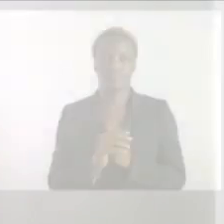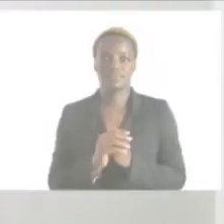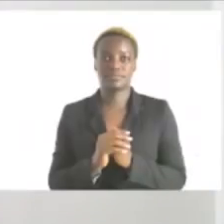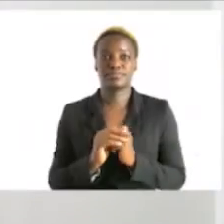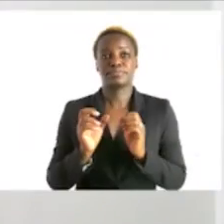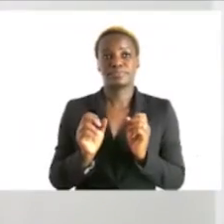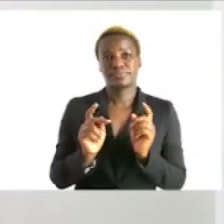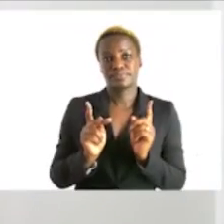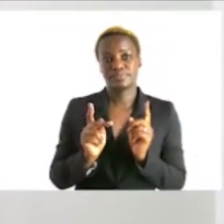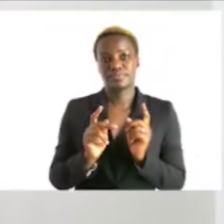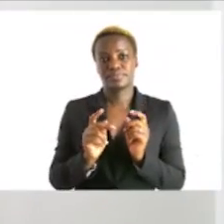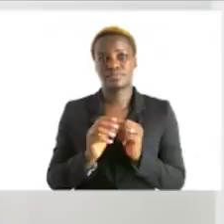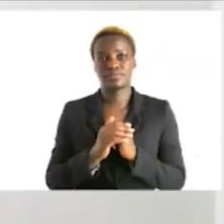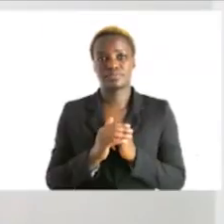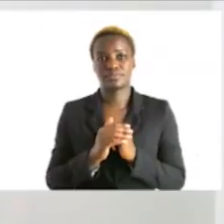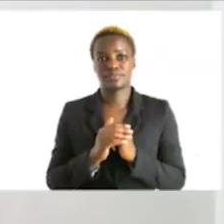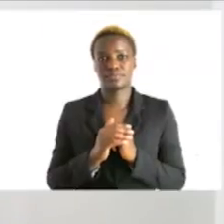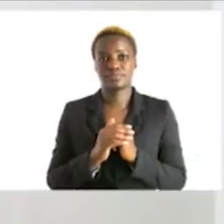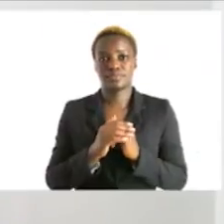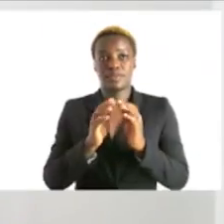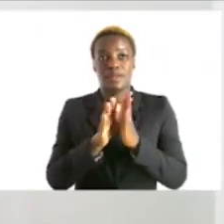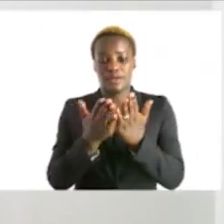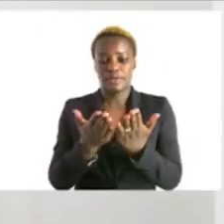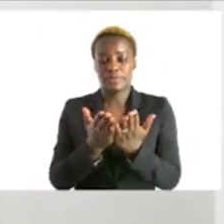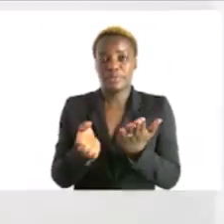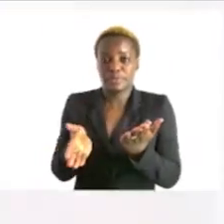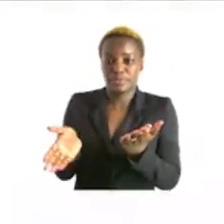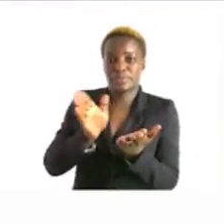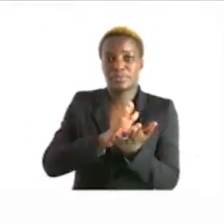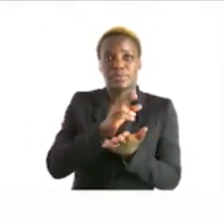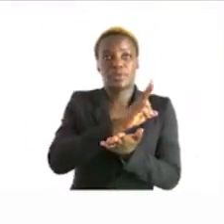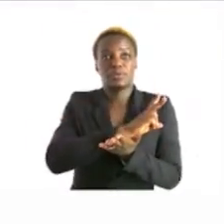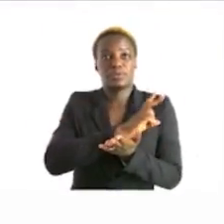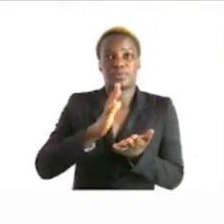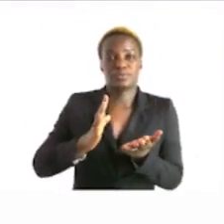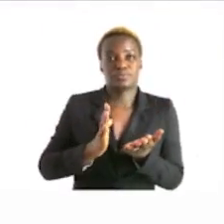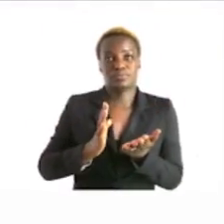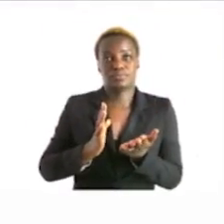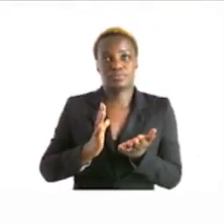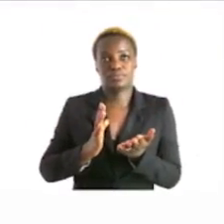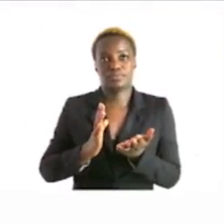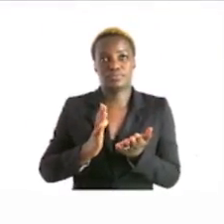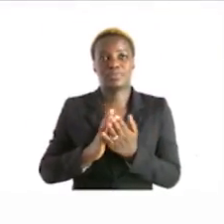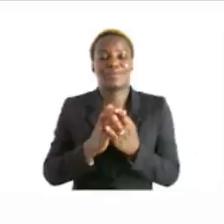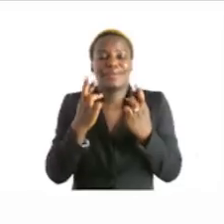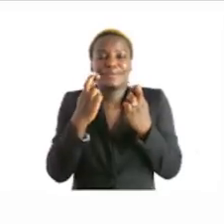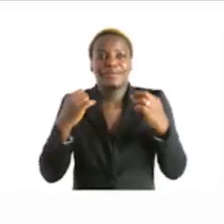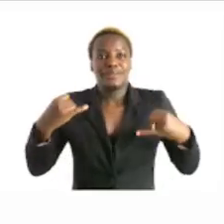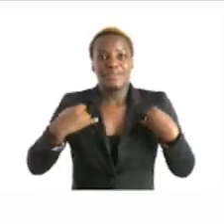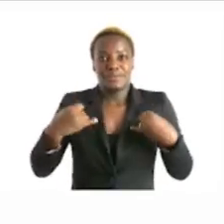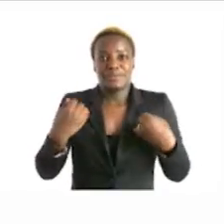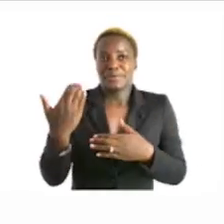okay i would like for us to turn to page 25 i hope you have enjoyed your previous